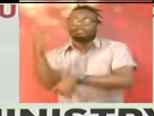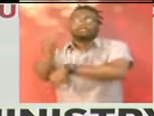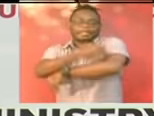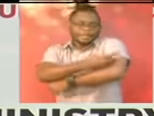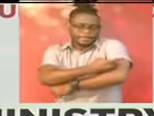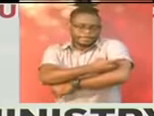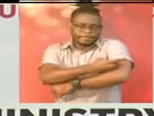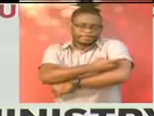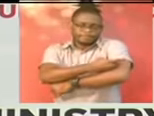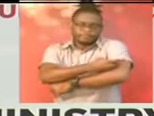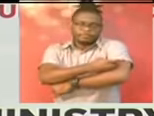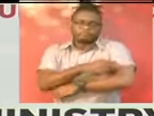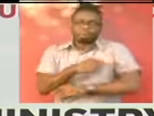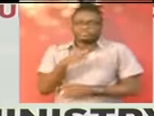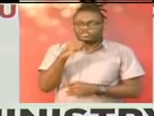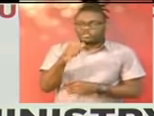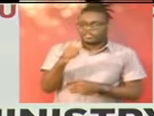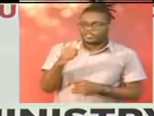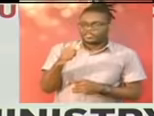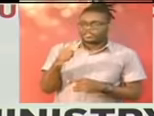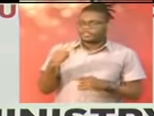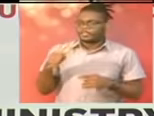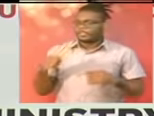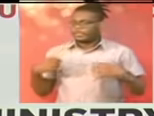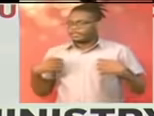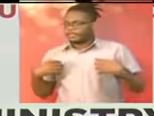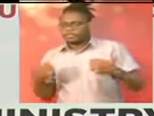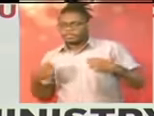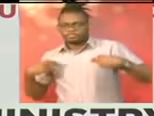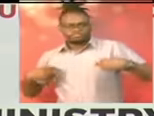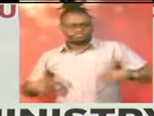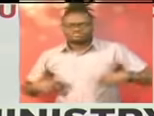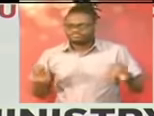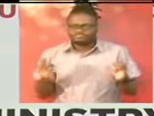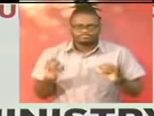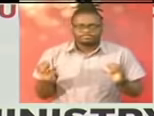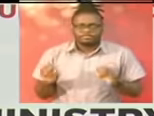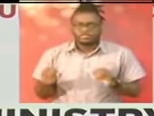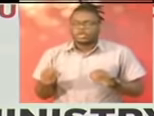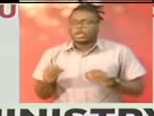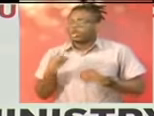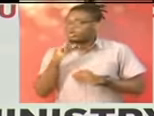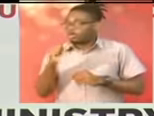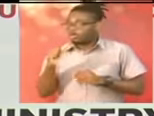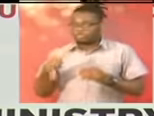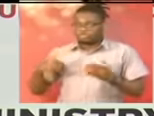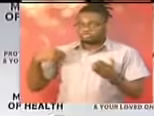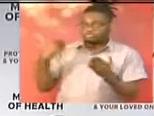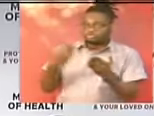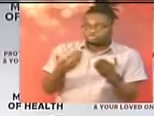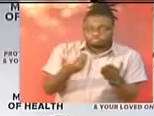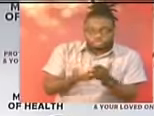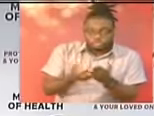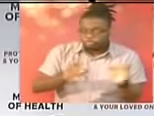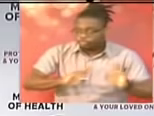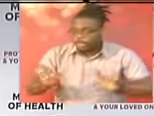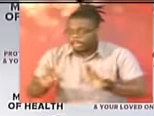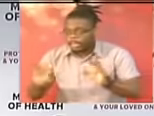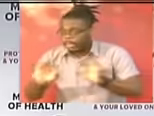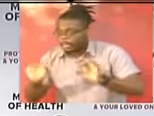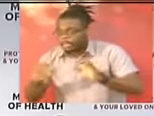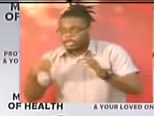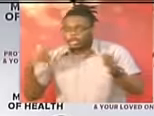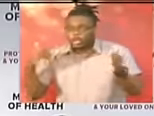meet vaccination criteria need not apply at this point in time. So I believe that answers the questions. Thank you very much,